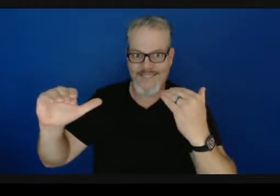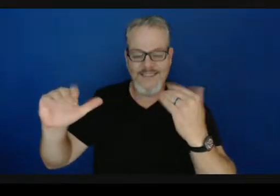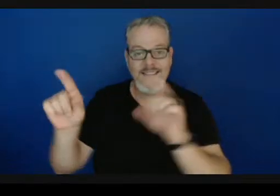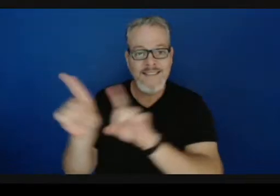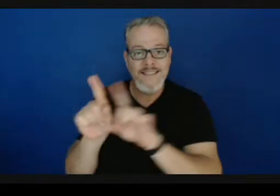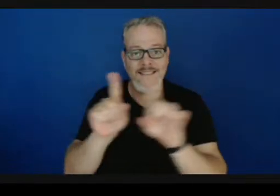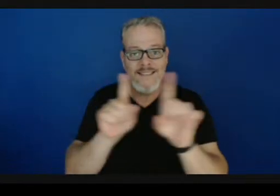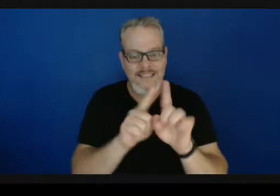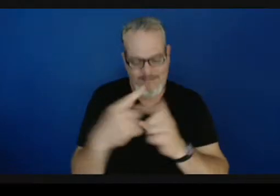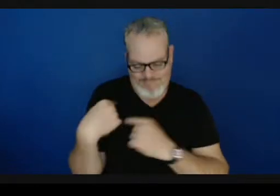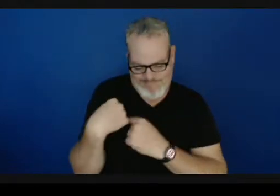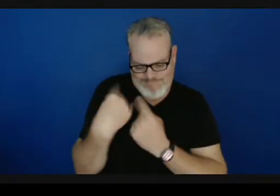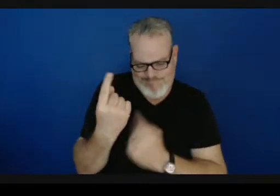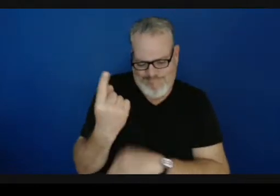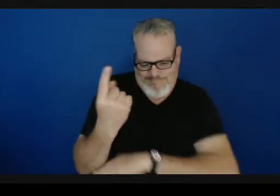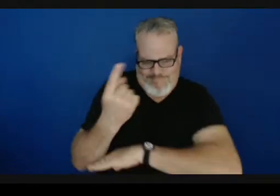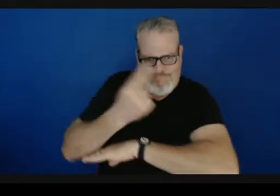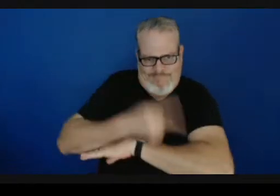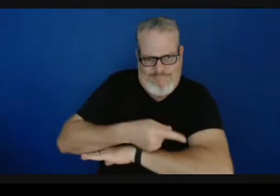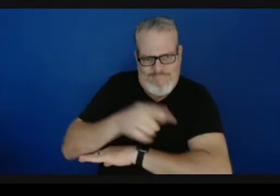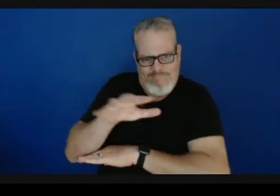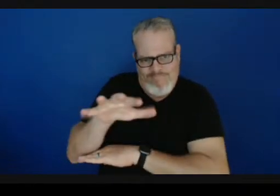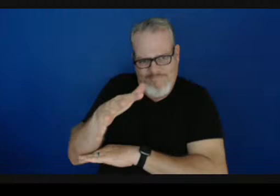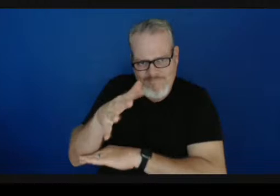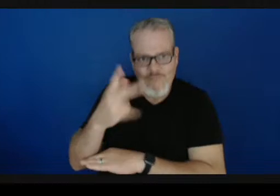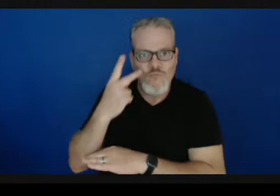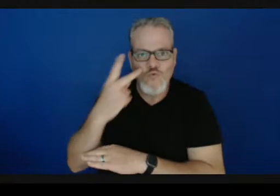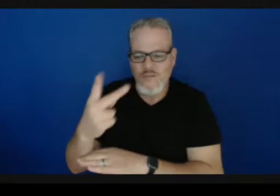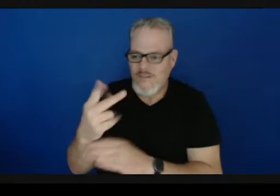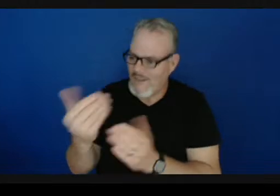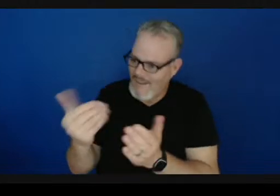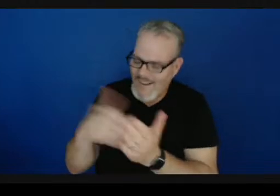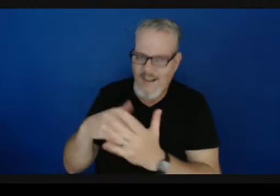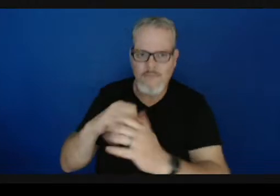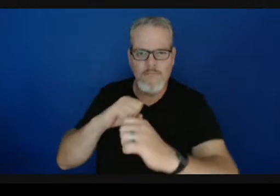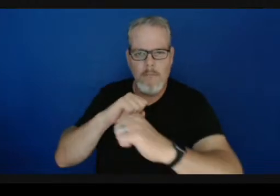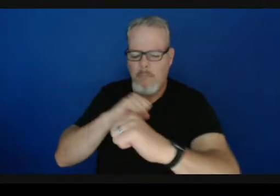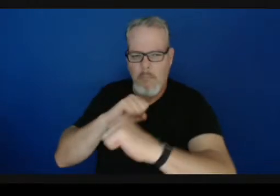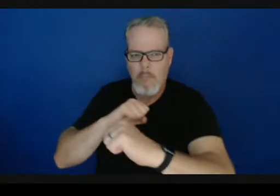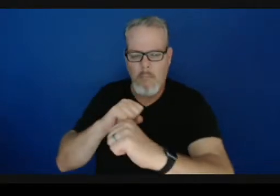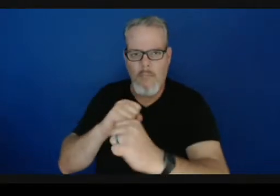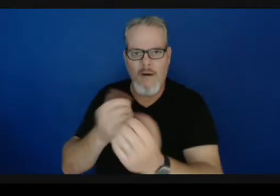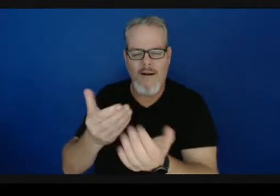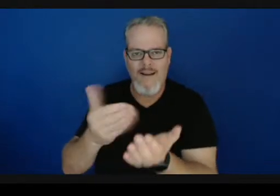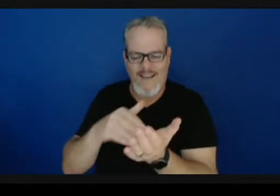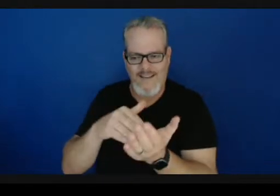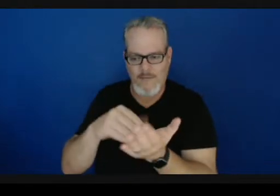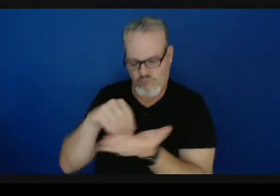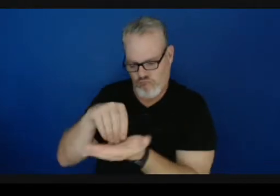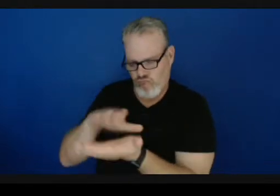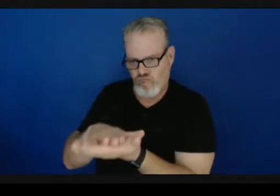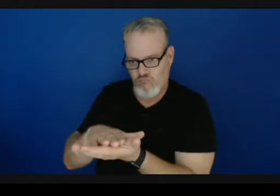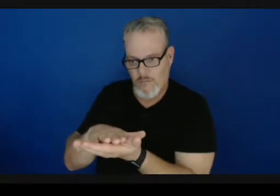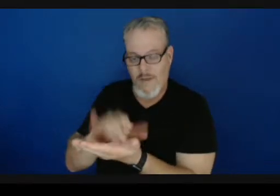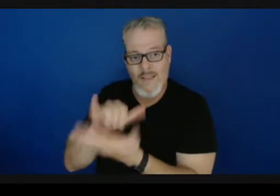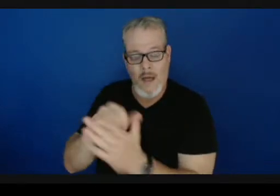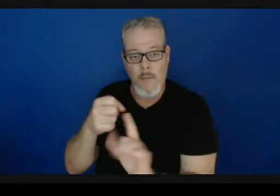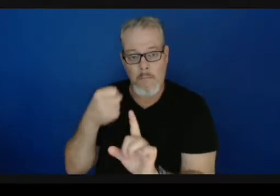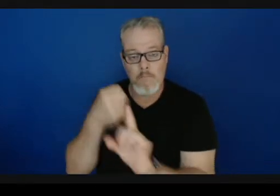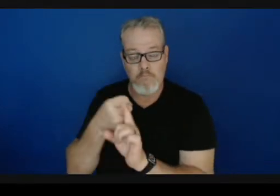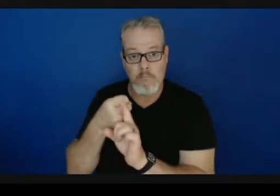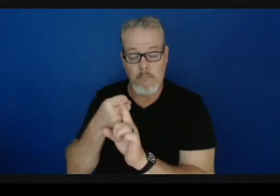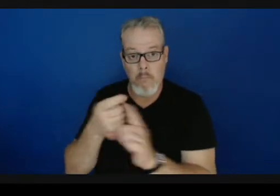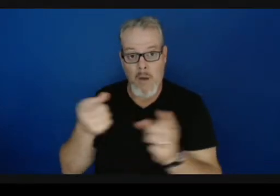another beginnings of another pulse coming through the summit region. So note that. And note that this pulse comes through right